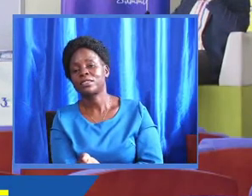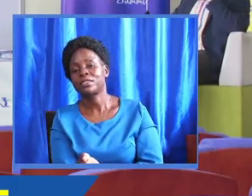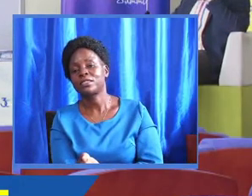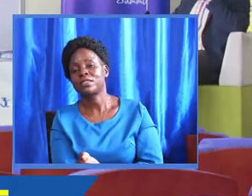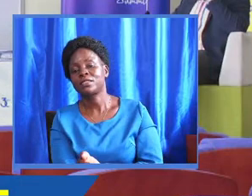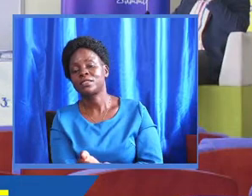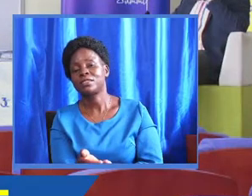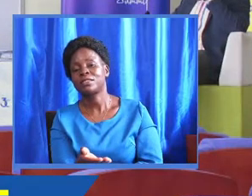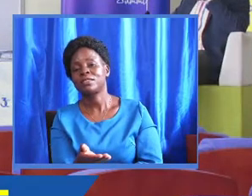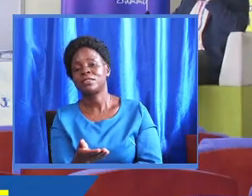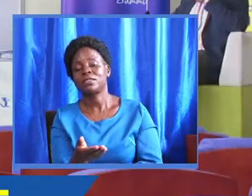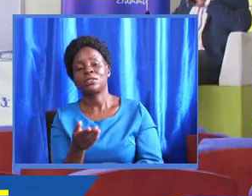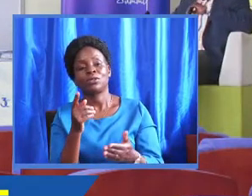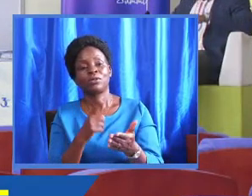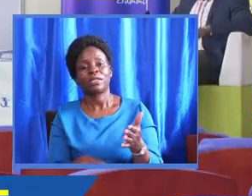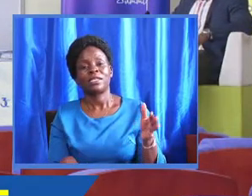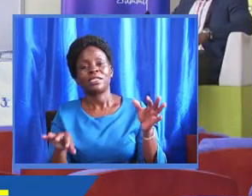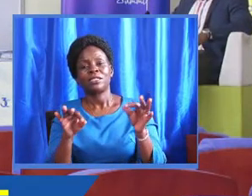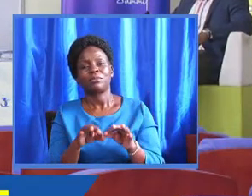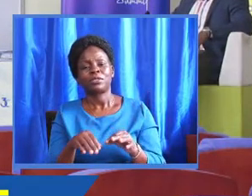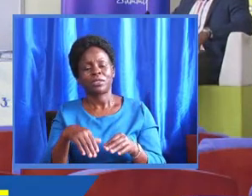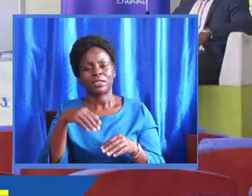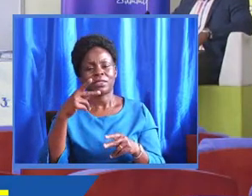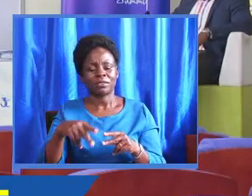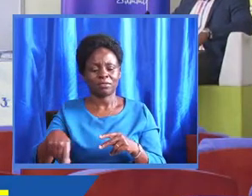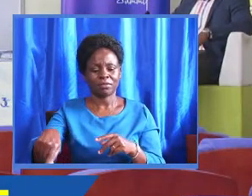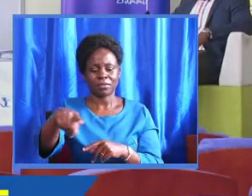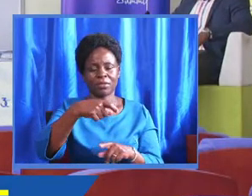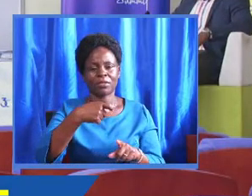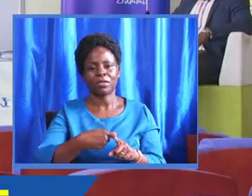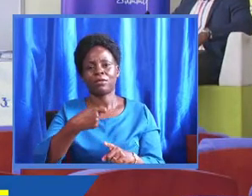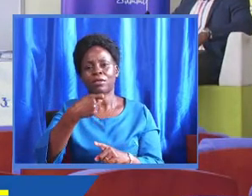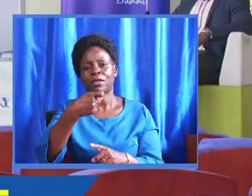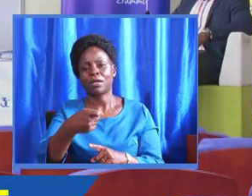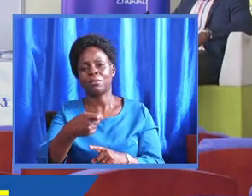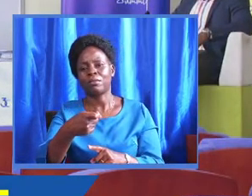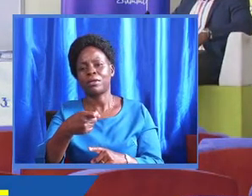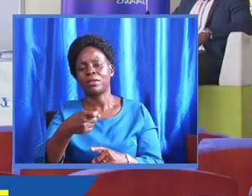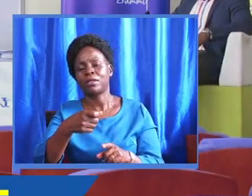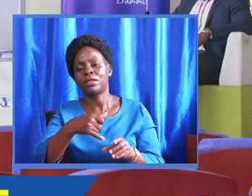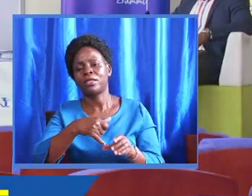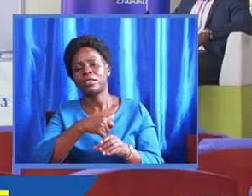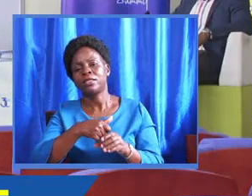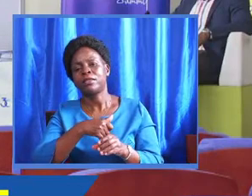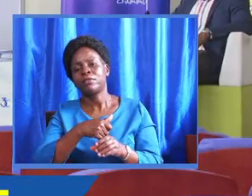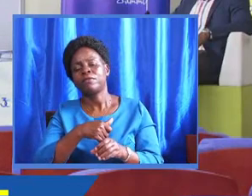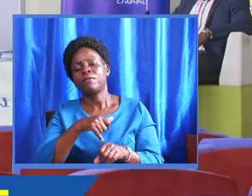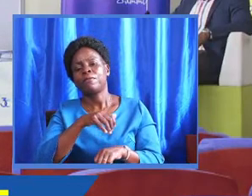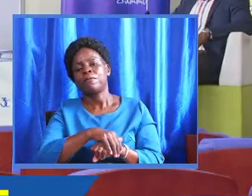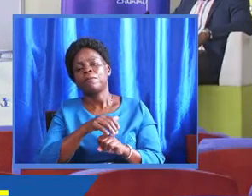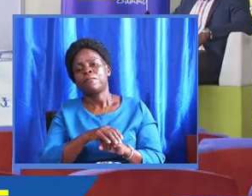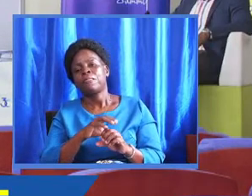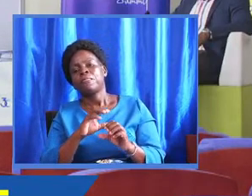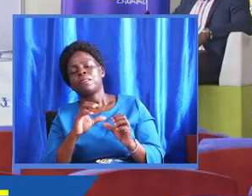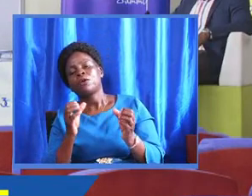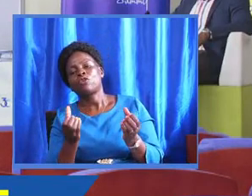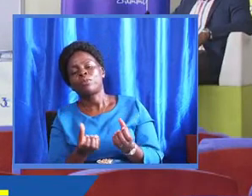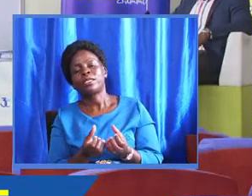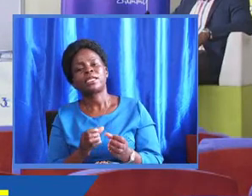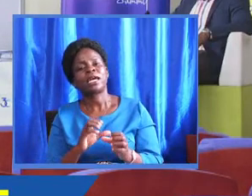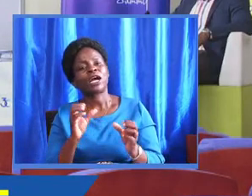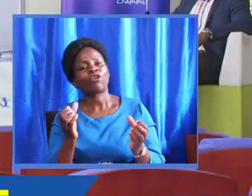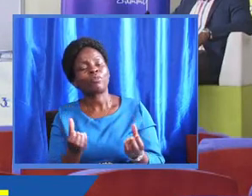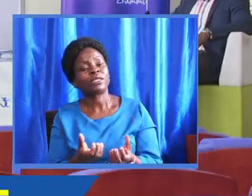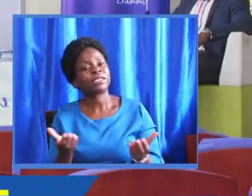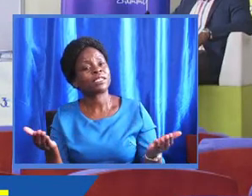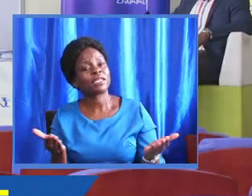Now, what is important is in every suburb around Kampala, it is important to create a community. A community where you